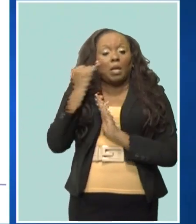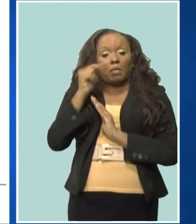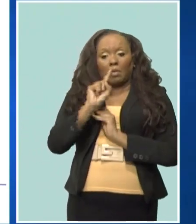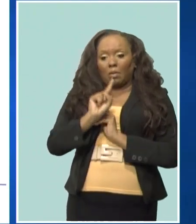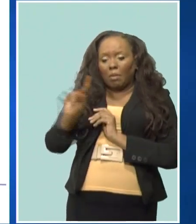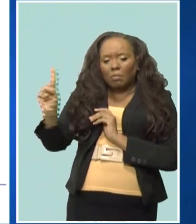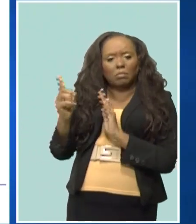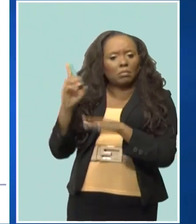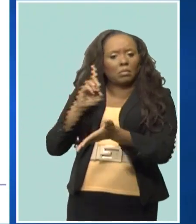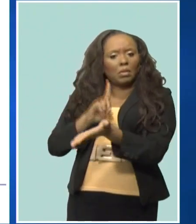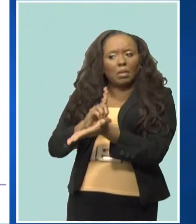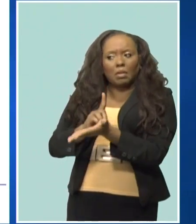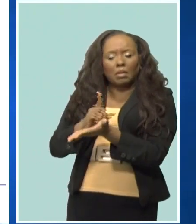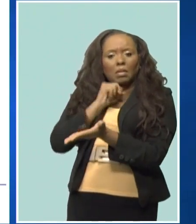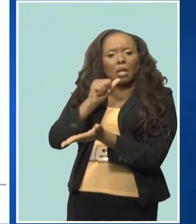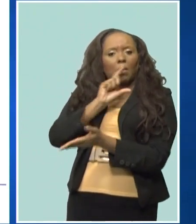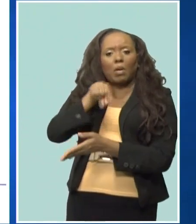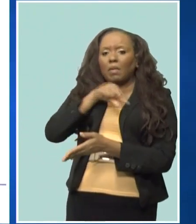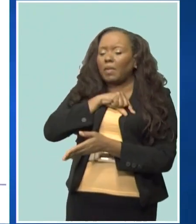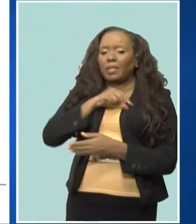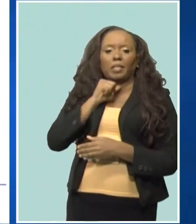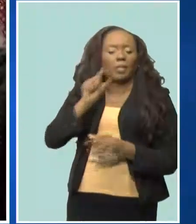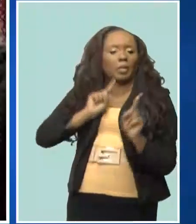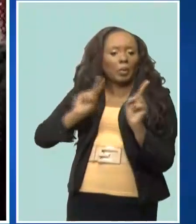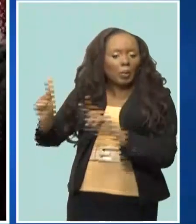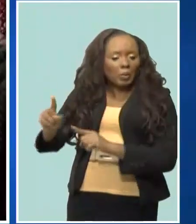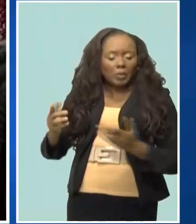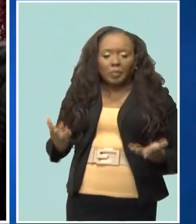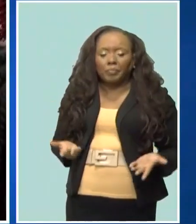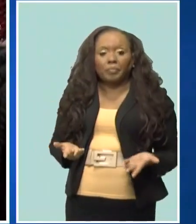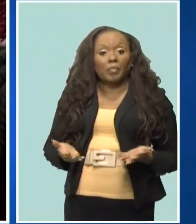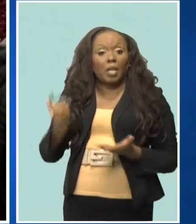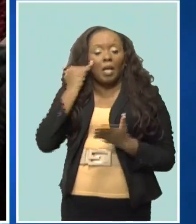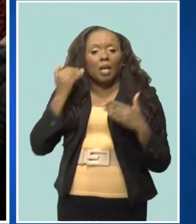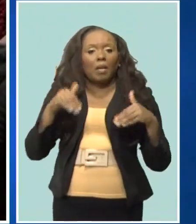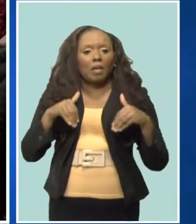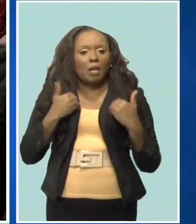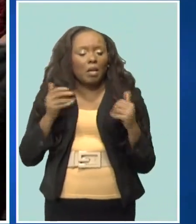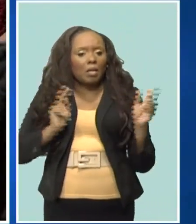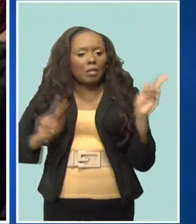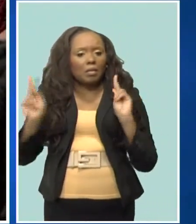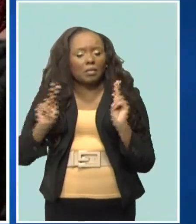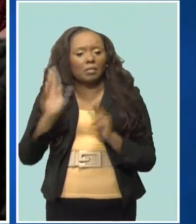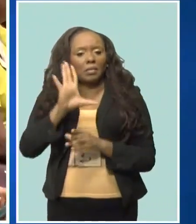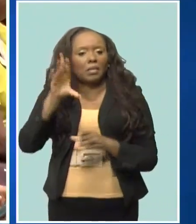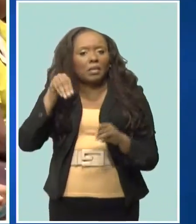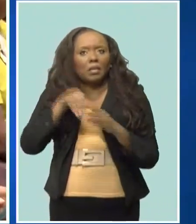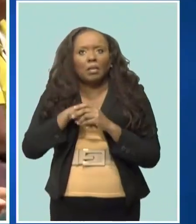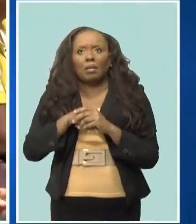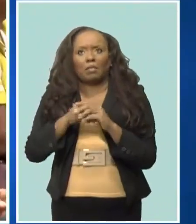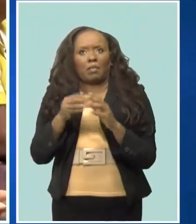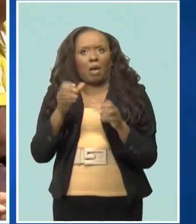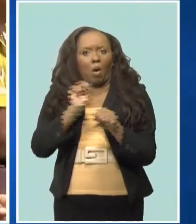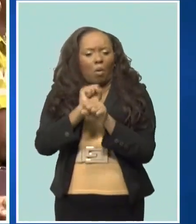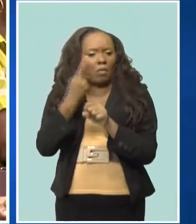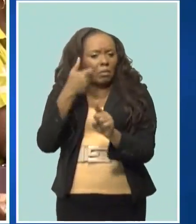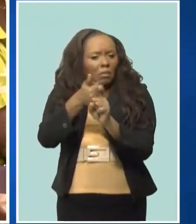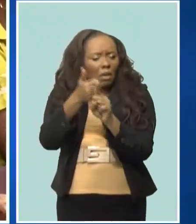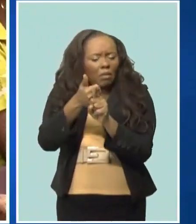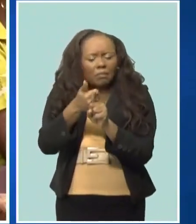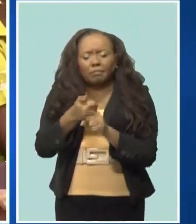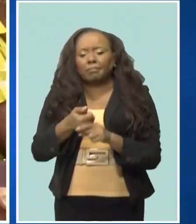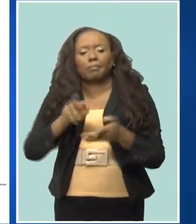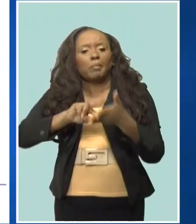who you believe is not qualified. And if our young people who are involved in self-employment,